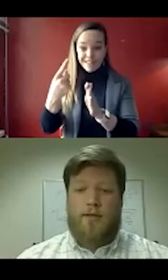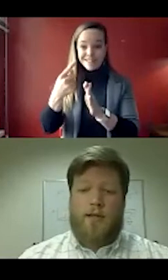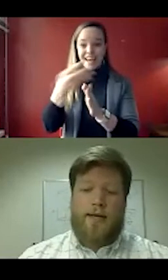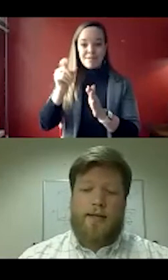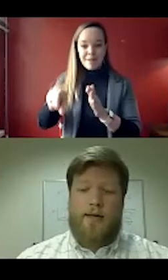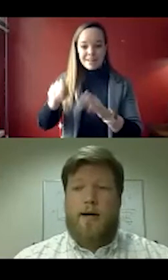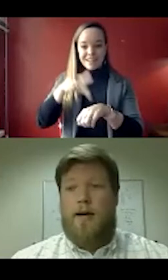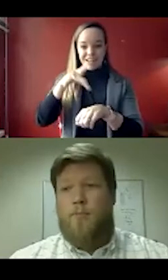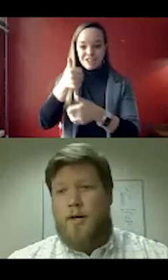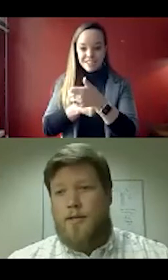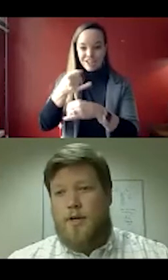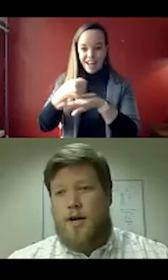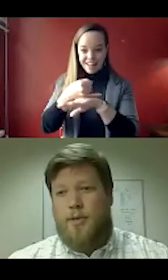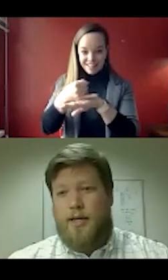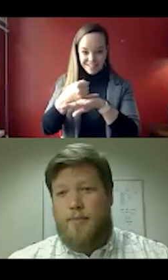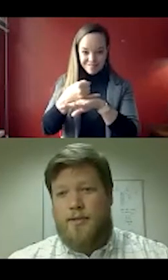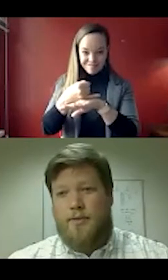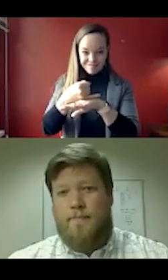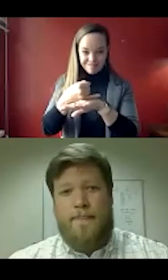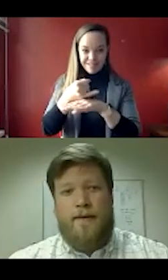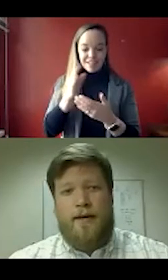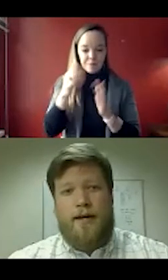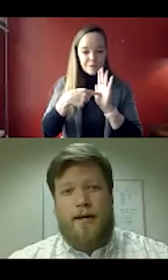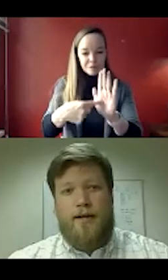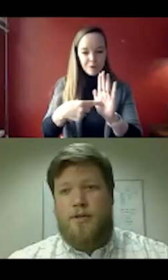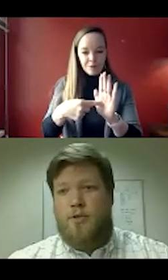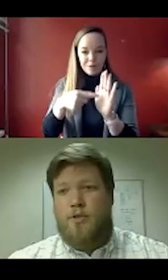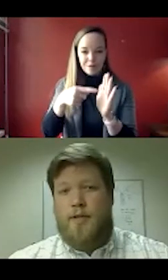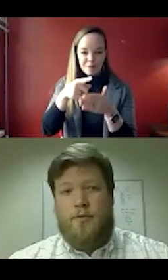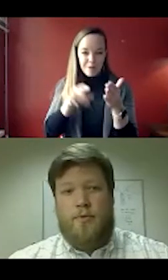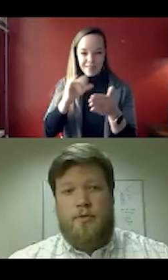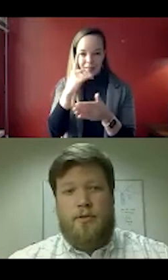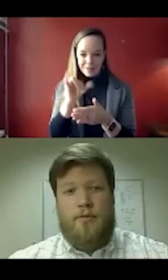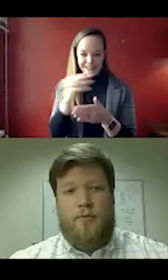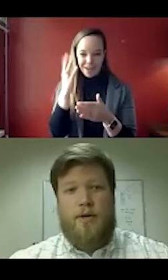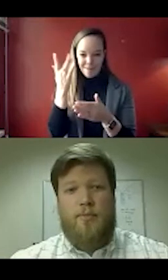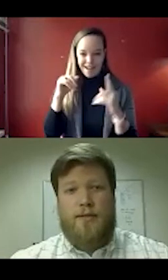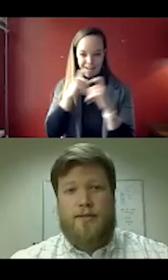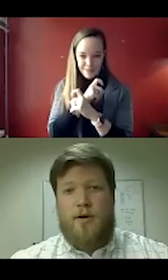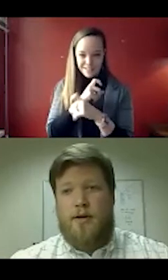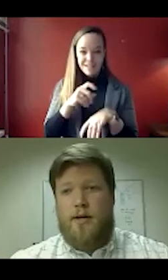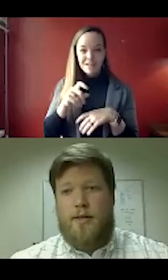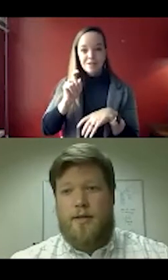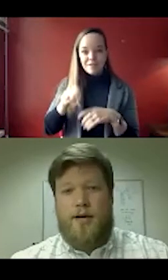that might look like, and why it's such a complicated puzzle, you would design a route where